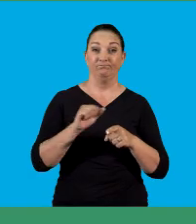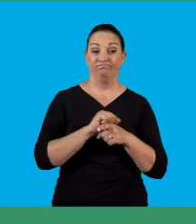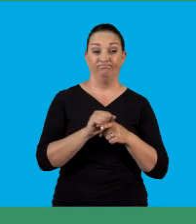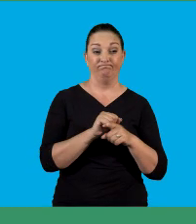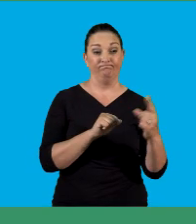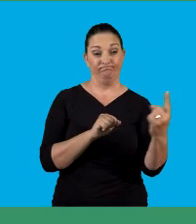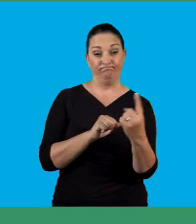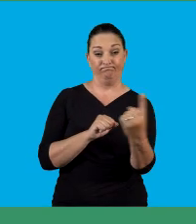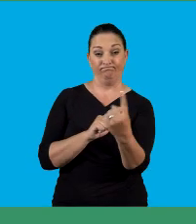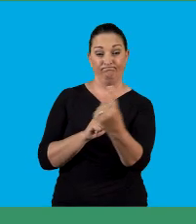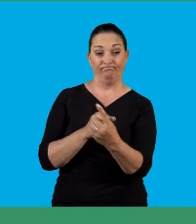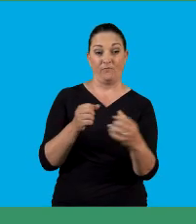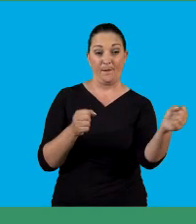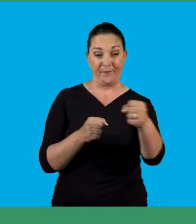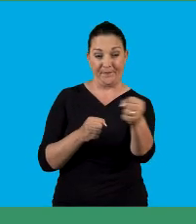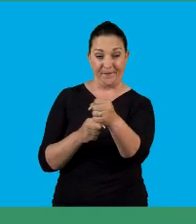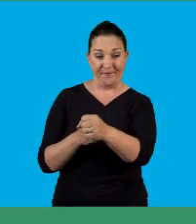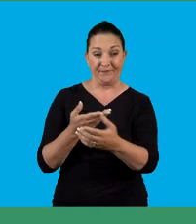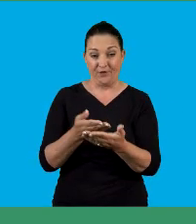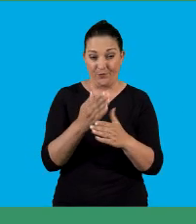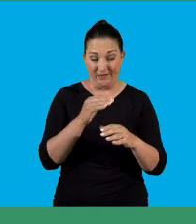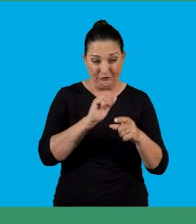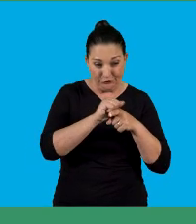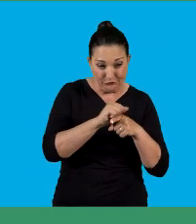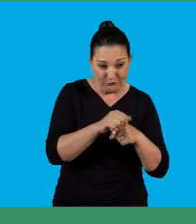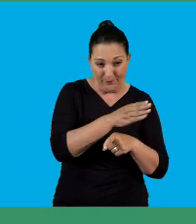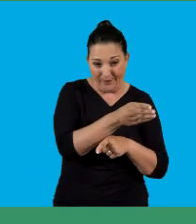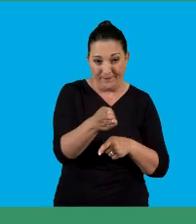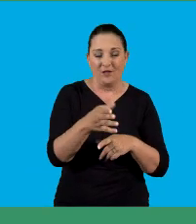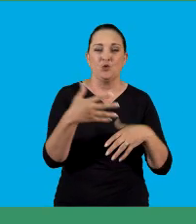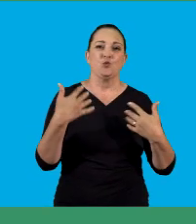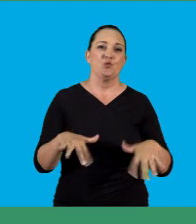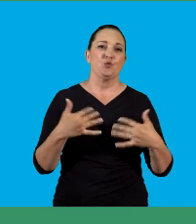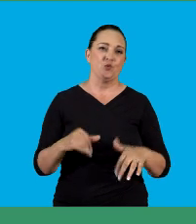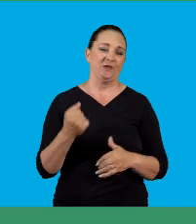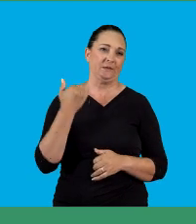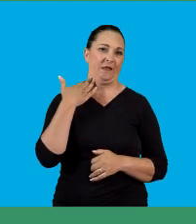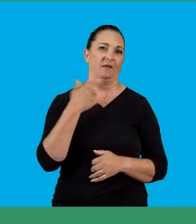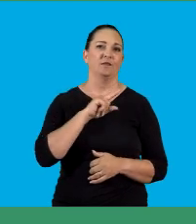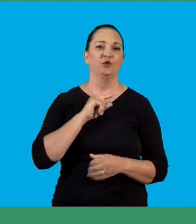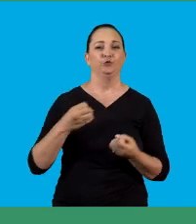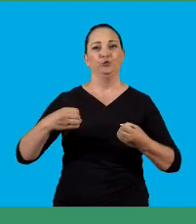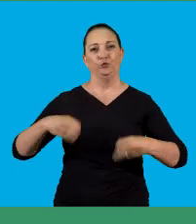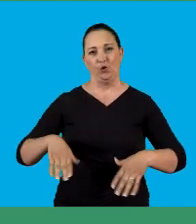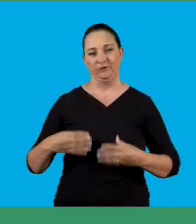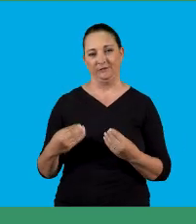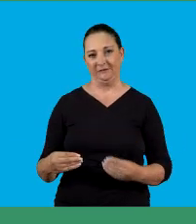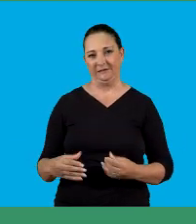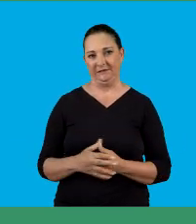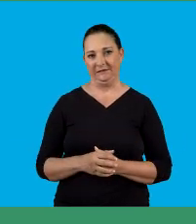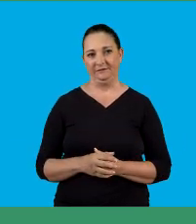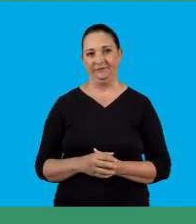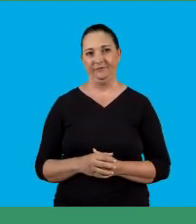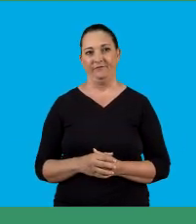Training of these employees can be very costly and the business suffers a financial loss. So having to train these people, or